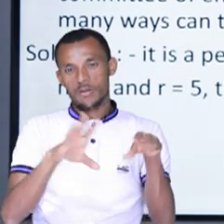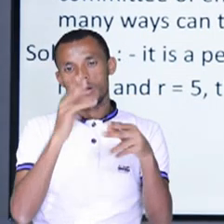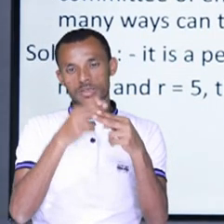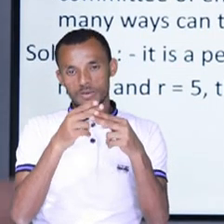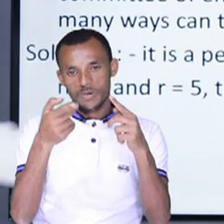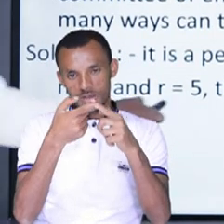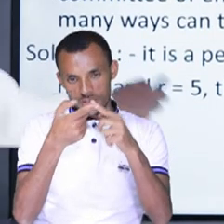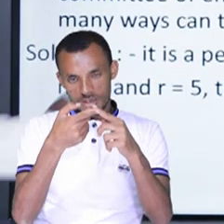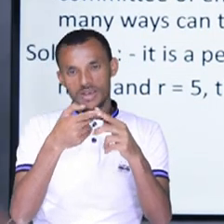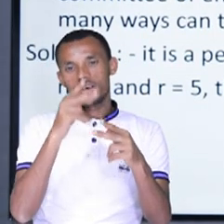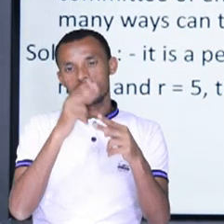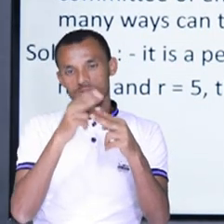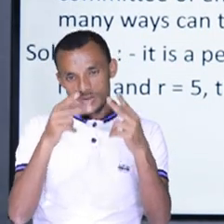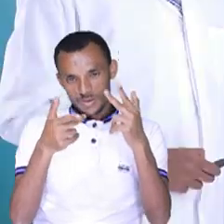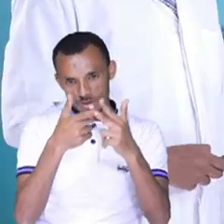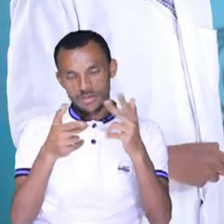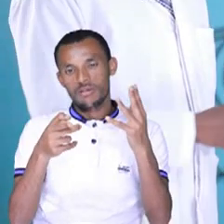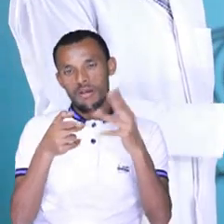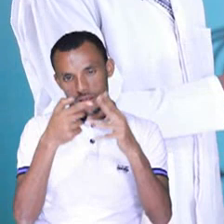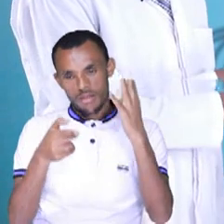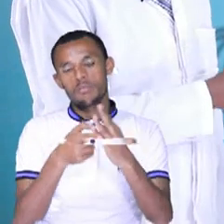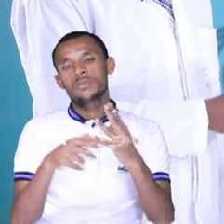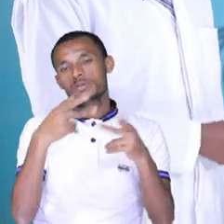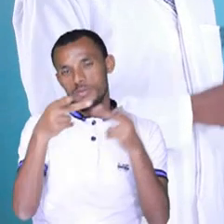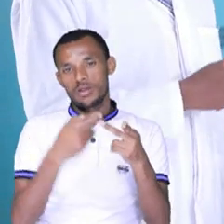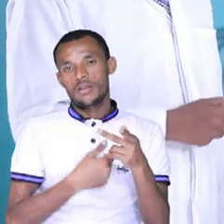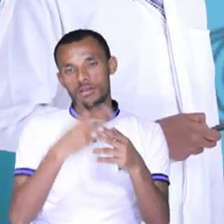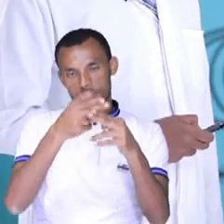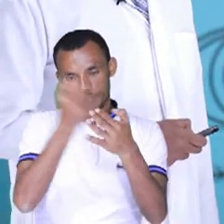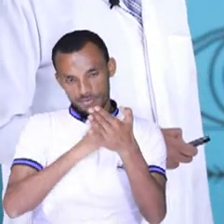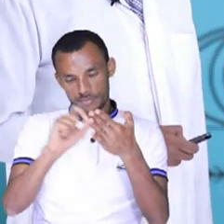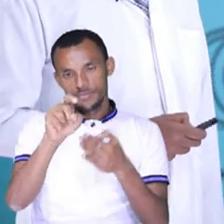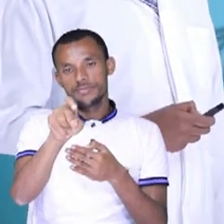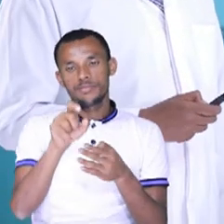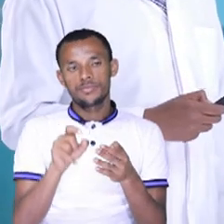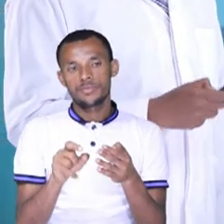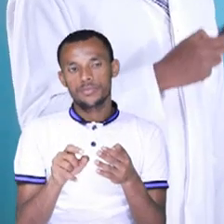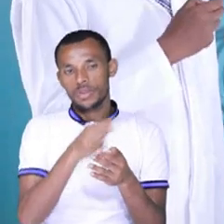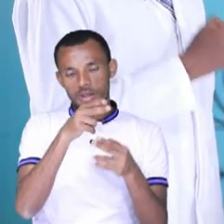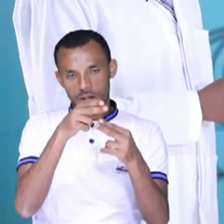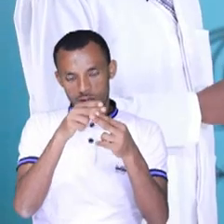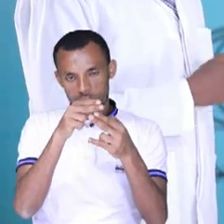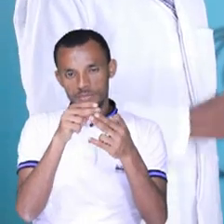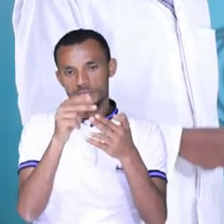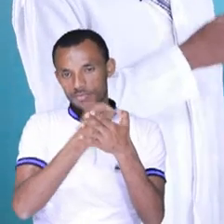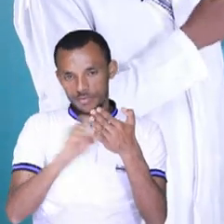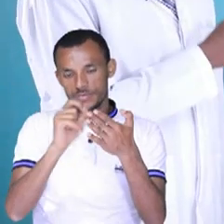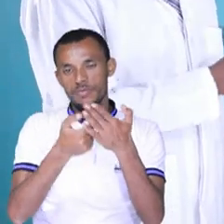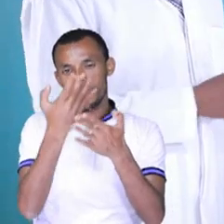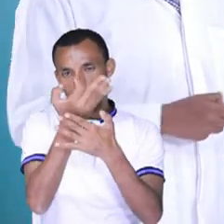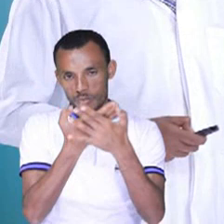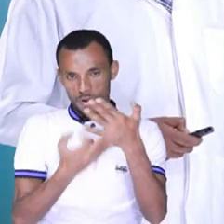fellow, the third fellow. So we have 5 places. So their names can be listed in the